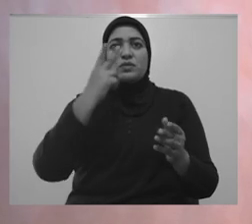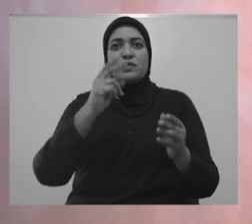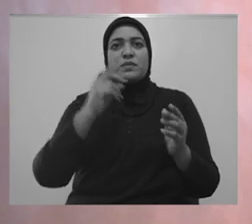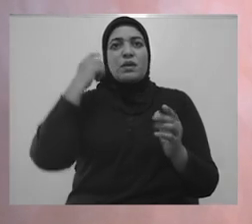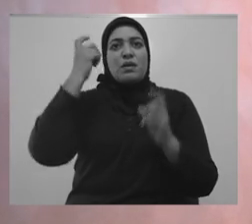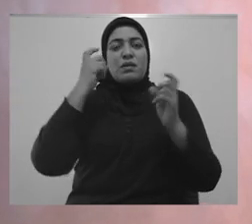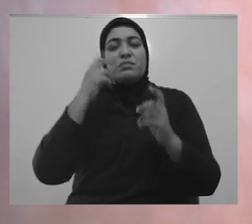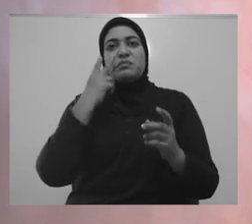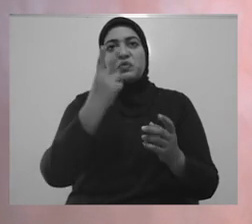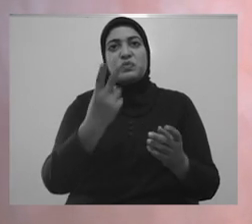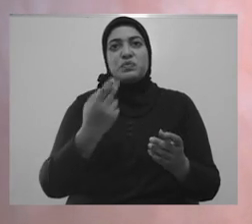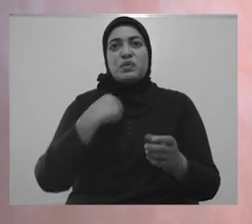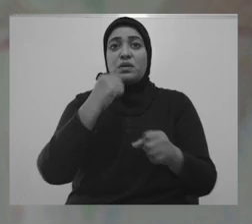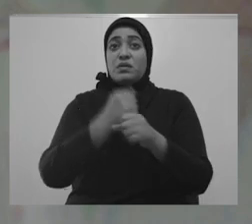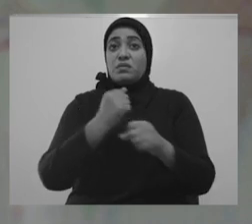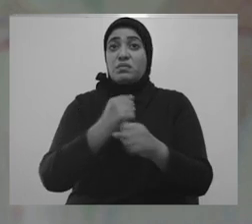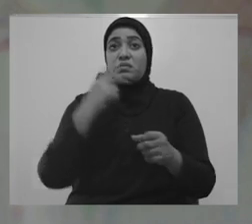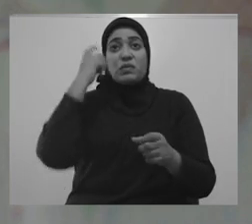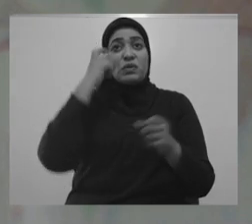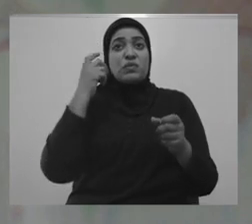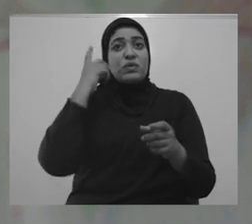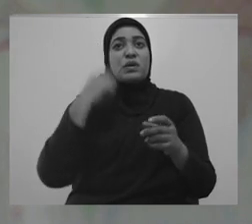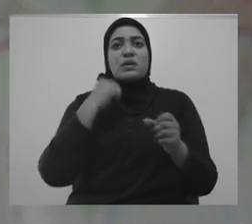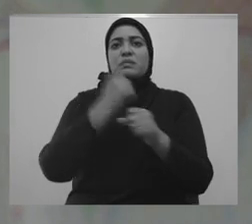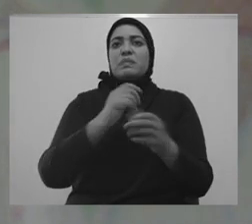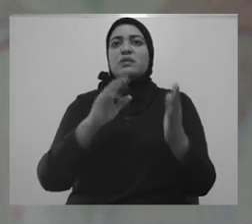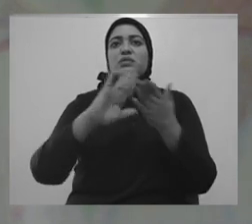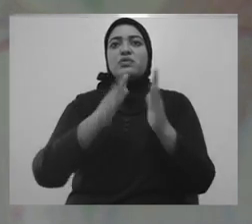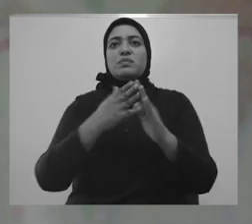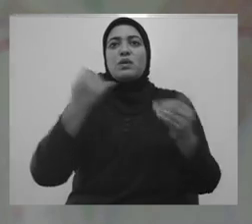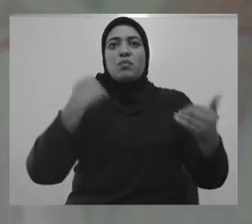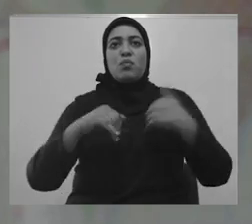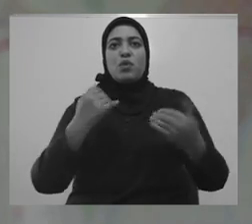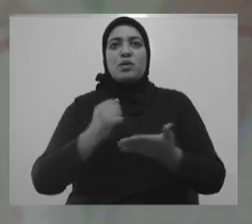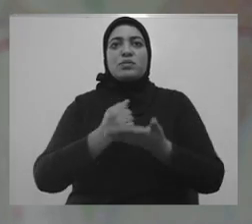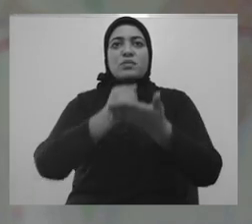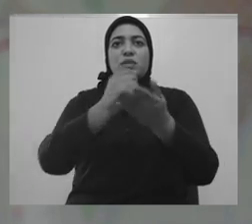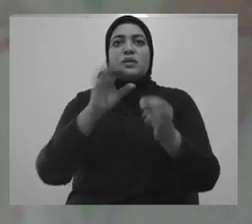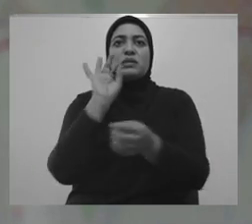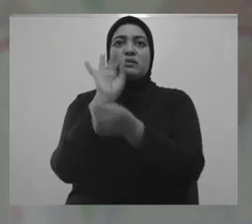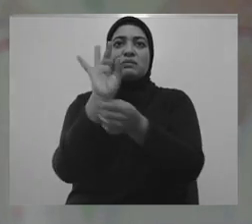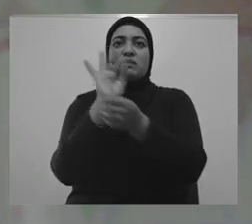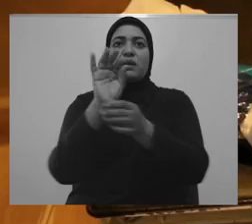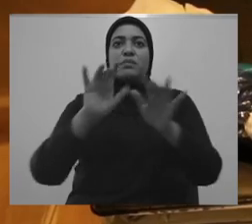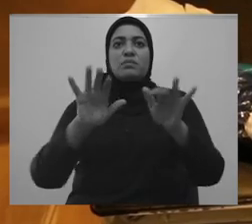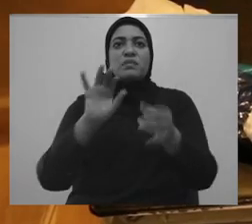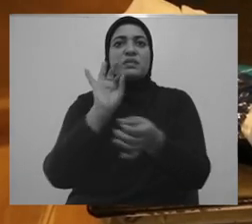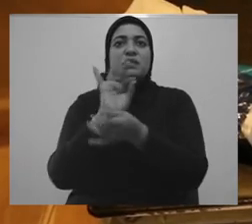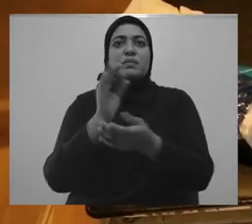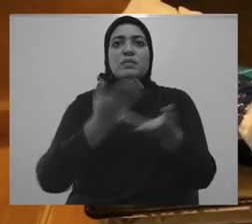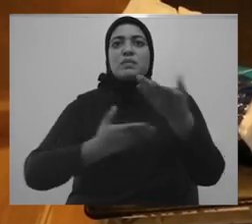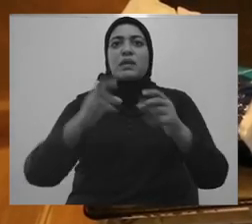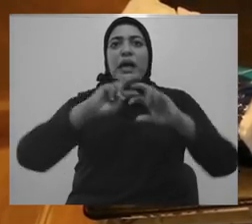We used the technique of the boule de neige for the choice of people in situation of handicap who will